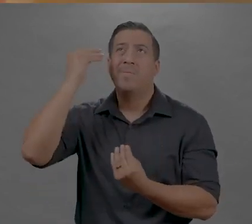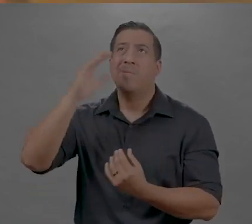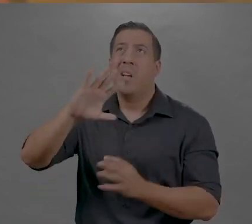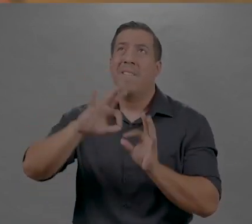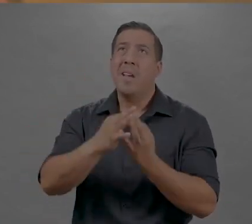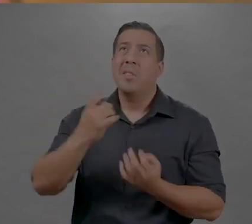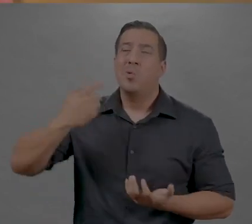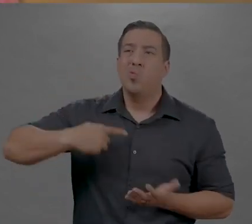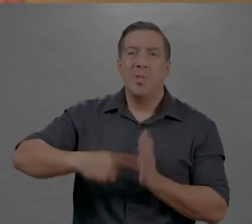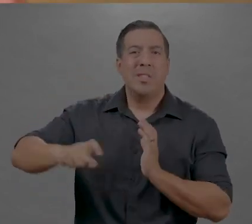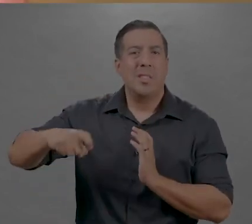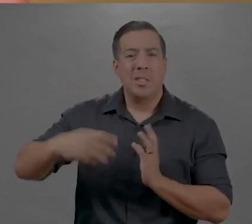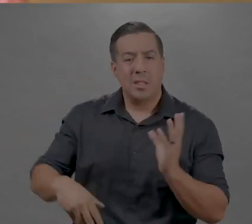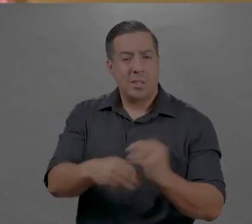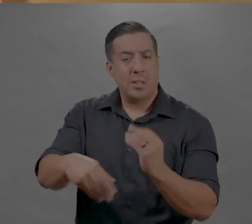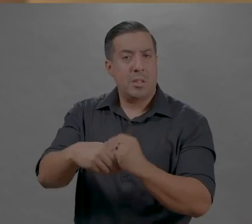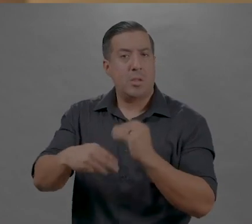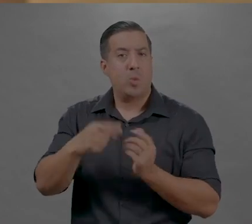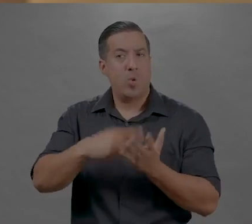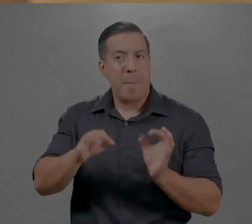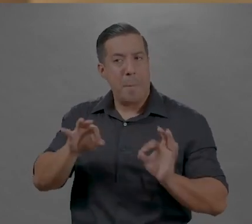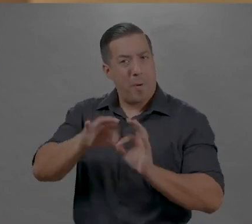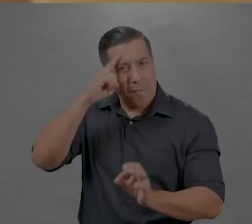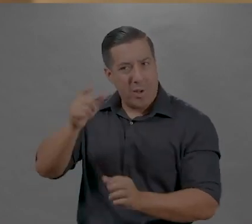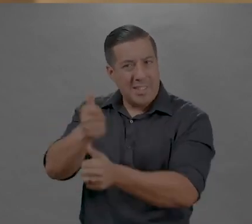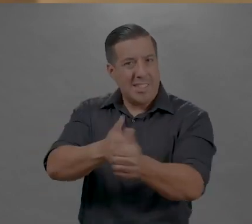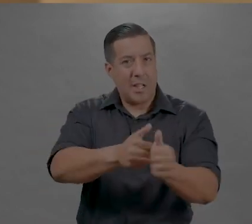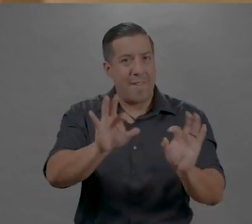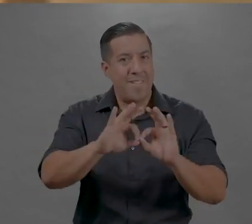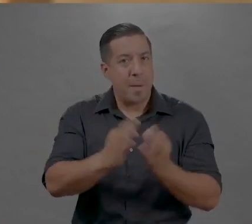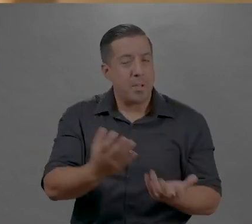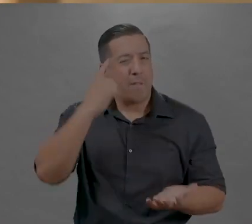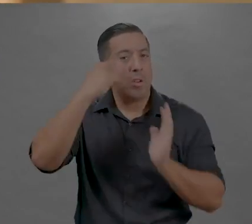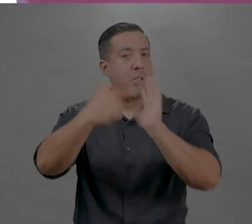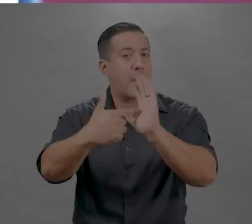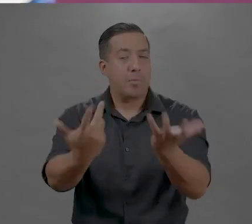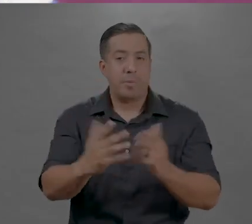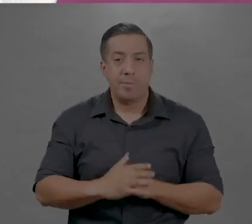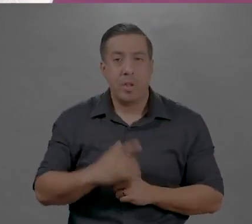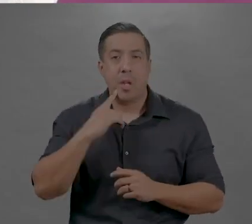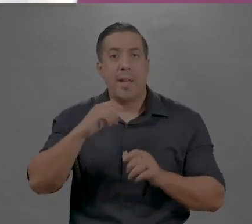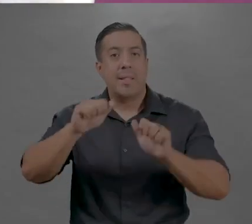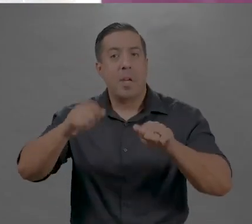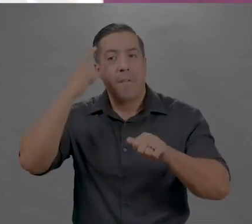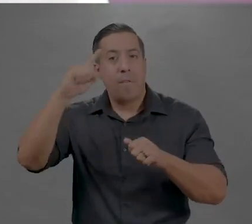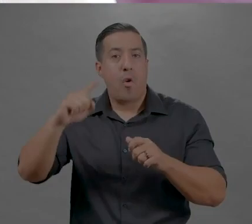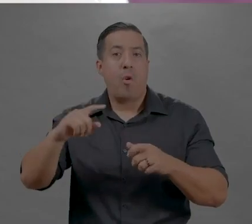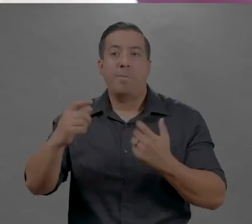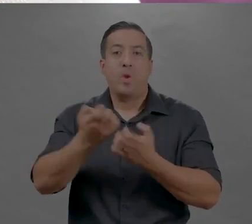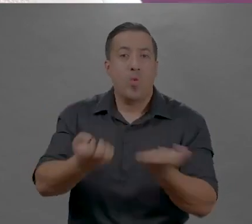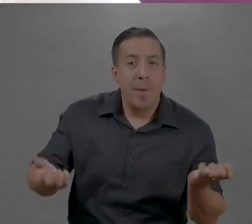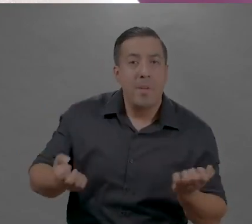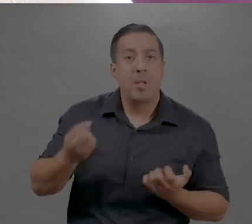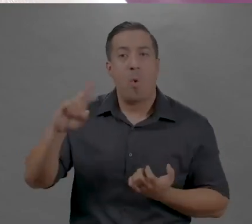these basics, think about your family's needs and add items to each kit that might be particularly important to each one, such